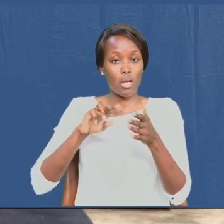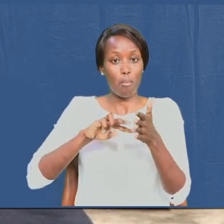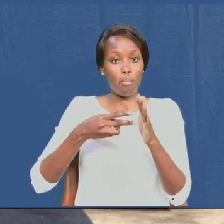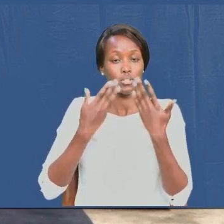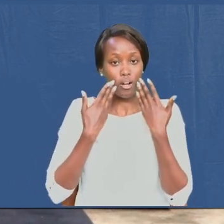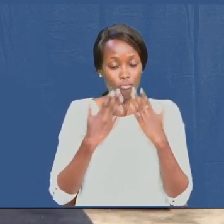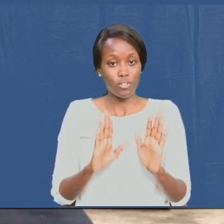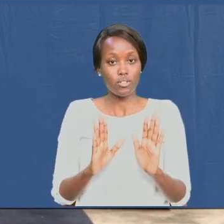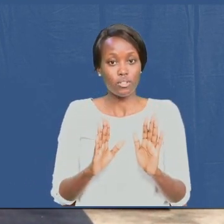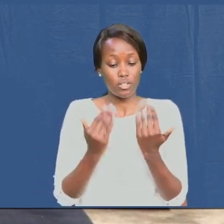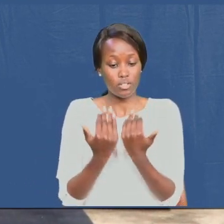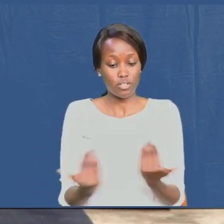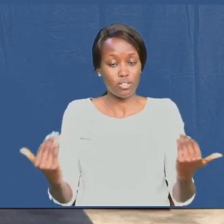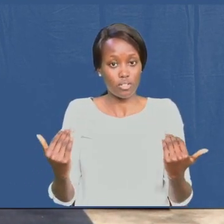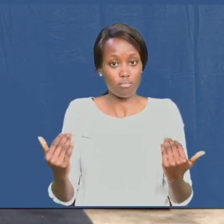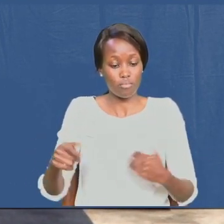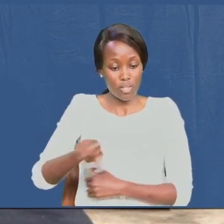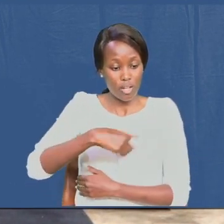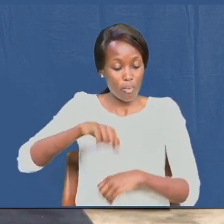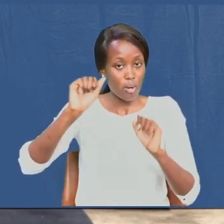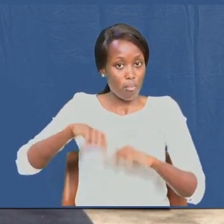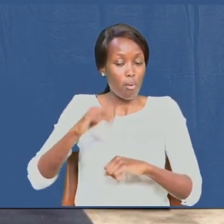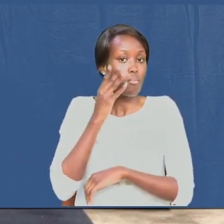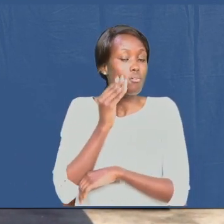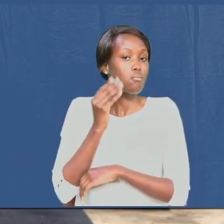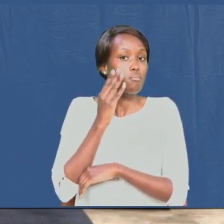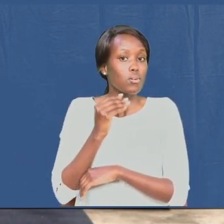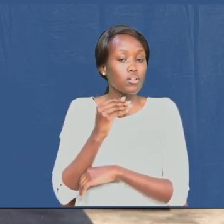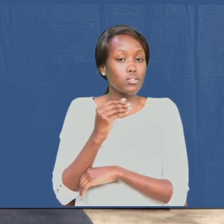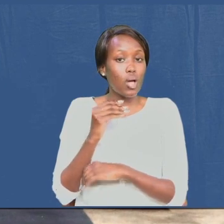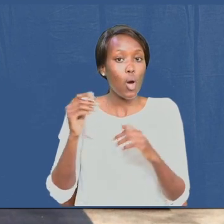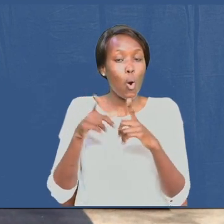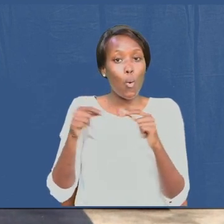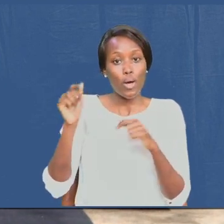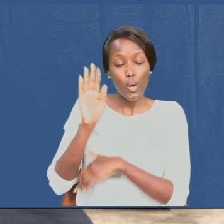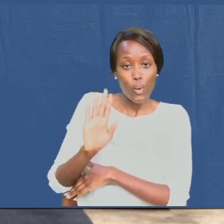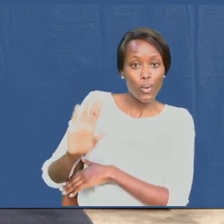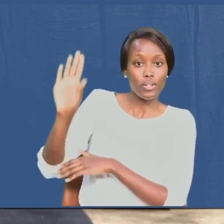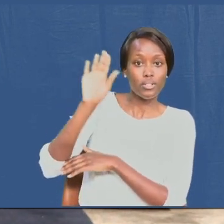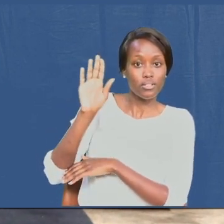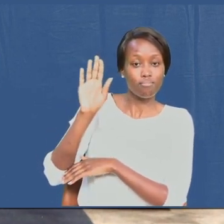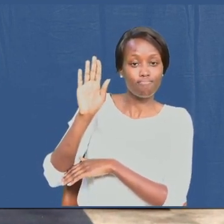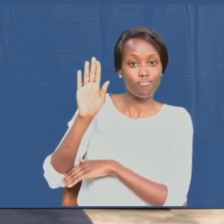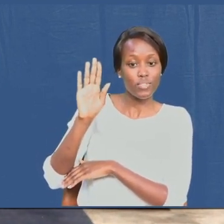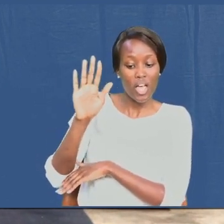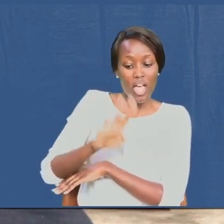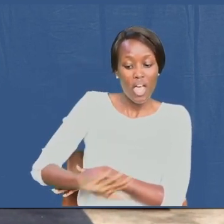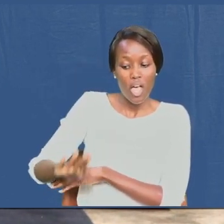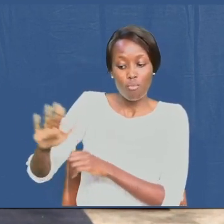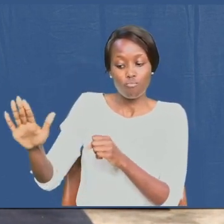over, our children will experience that word in a holistic